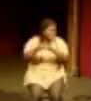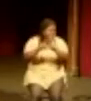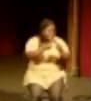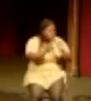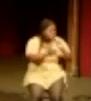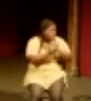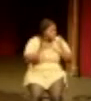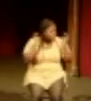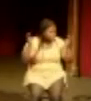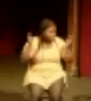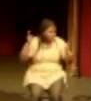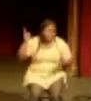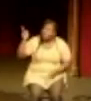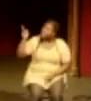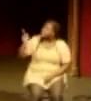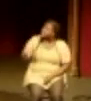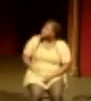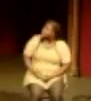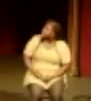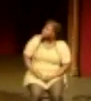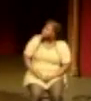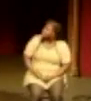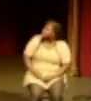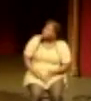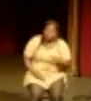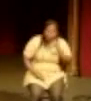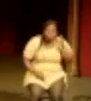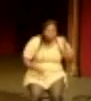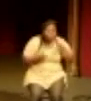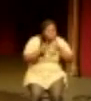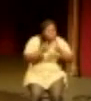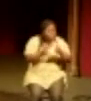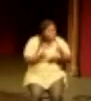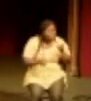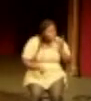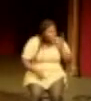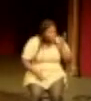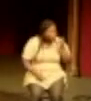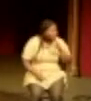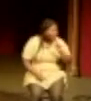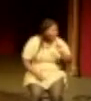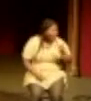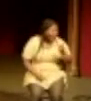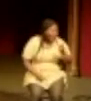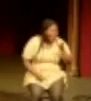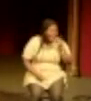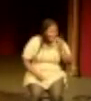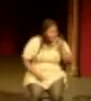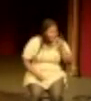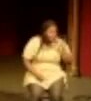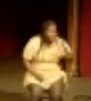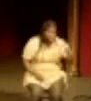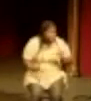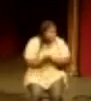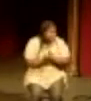ceremonies. Here's a farm awards dinner, ag awards dinner down at the Tulare campus.